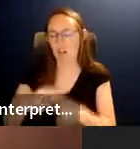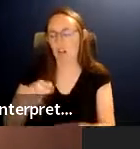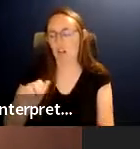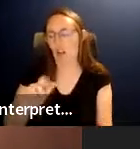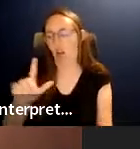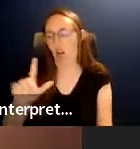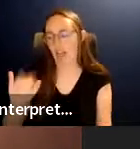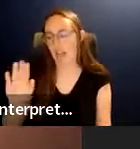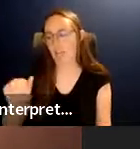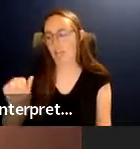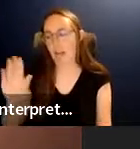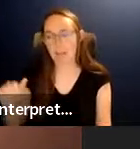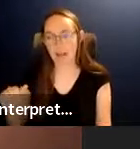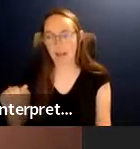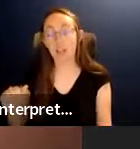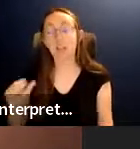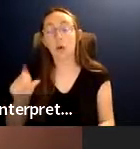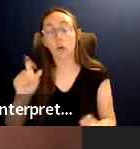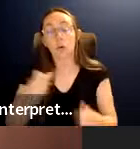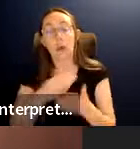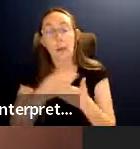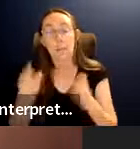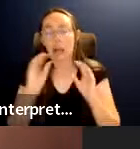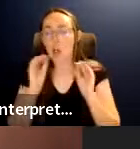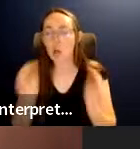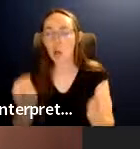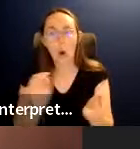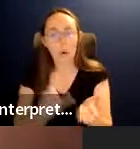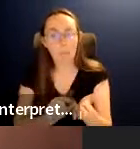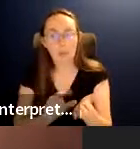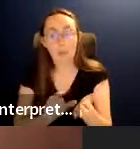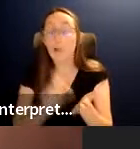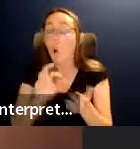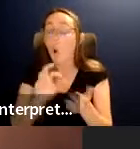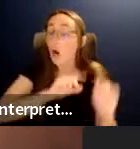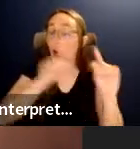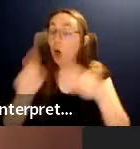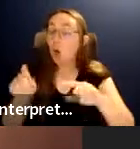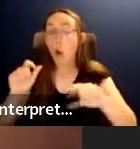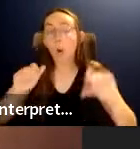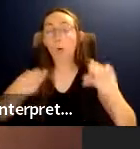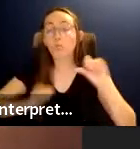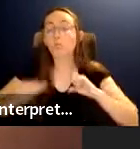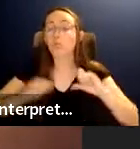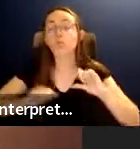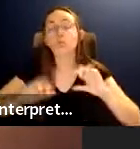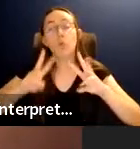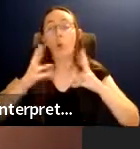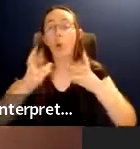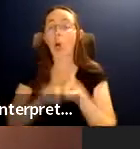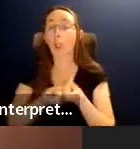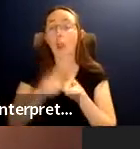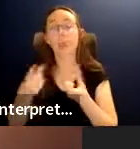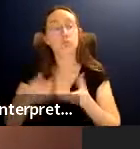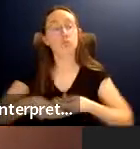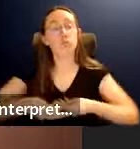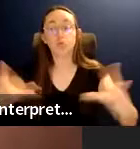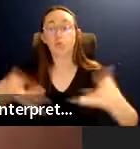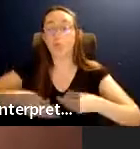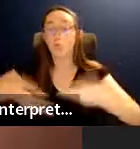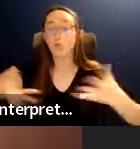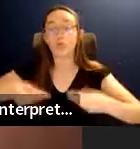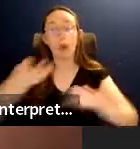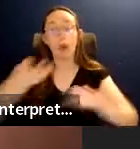you can buy them without any printing, or when you go to shows, exhibits and stuff where they're passing those out as, you know,